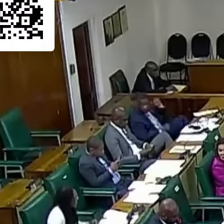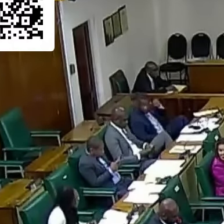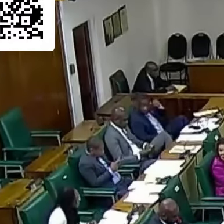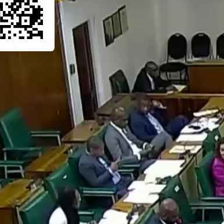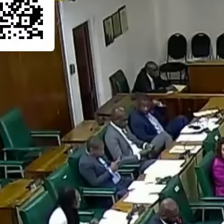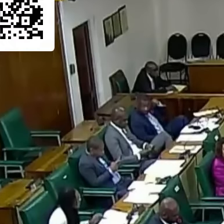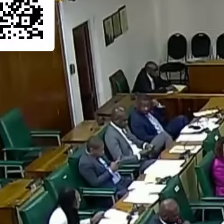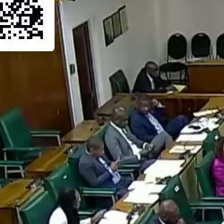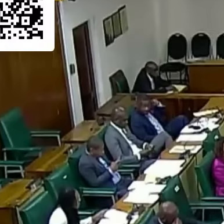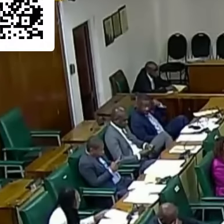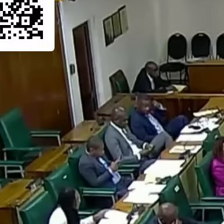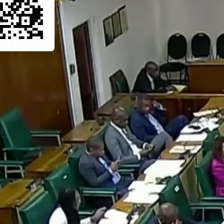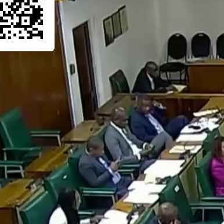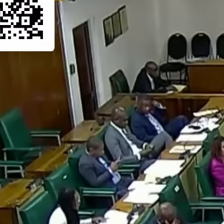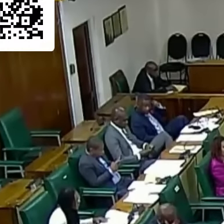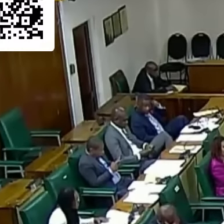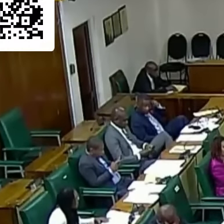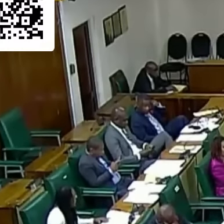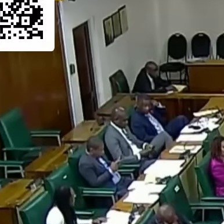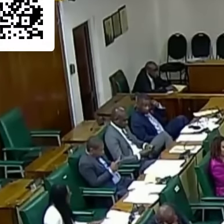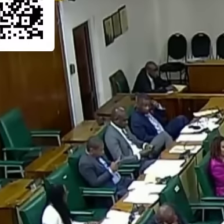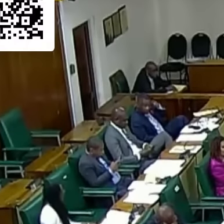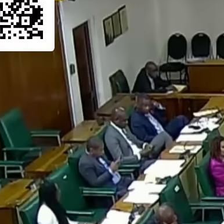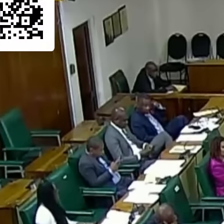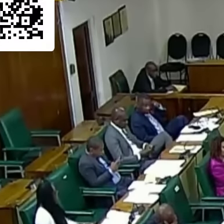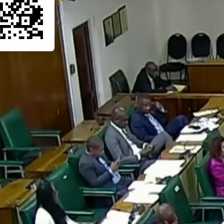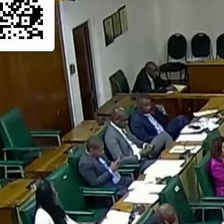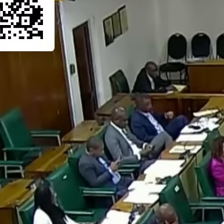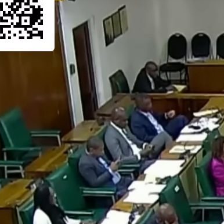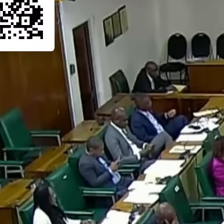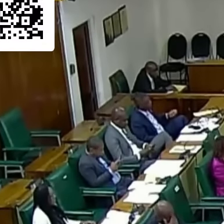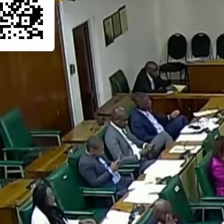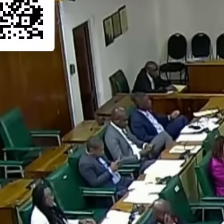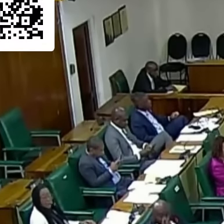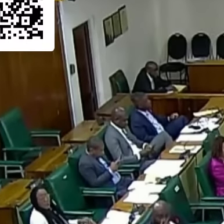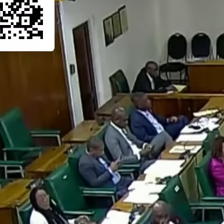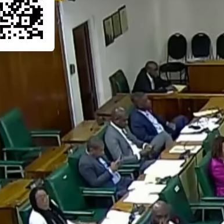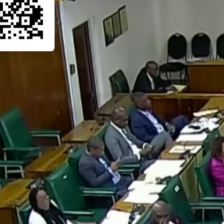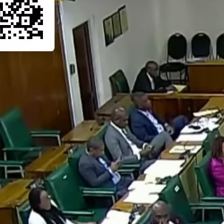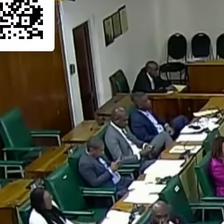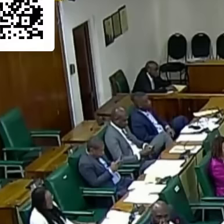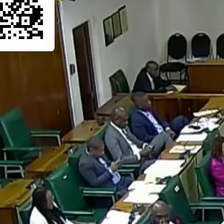You want to cut and go back up there? Close.